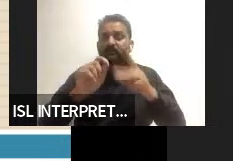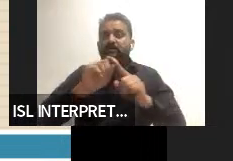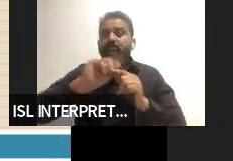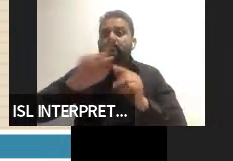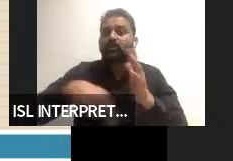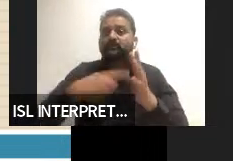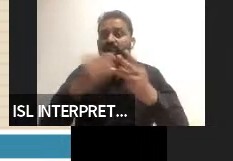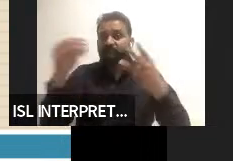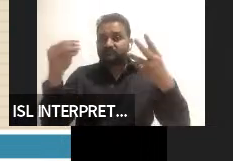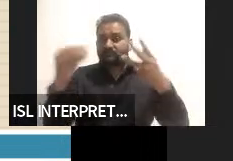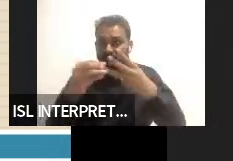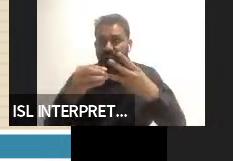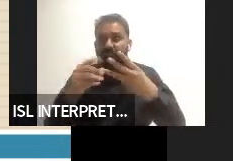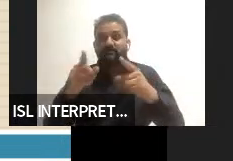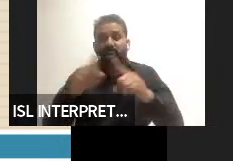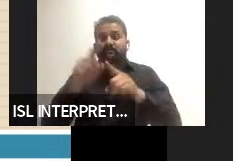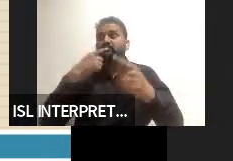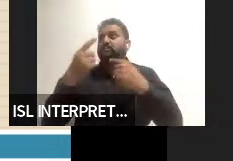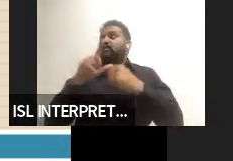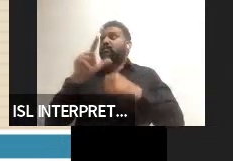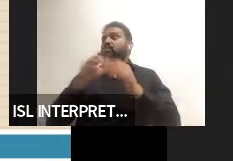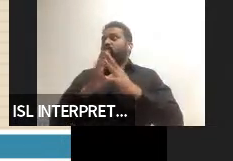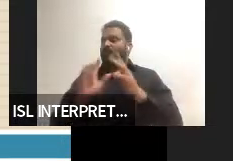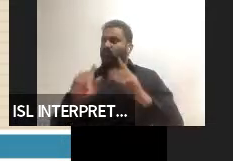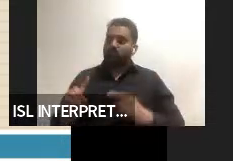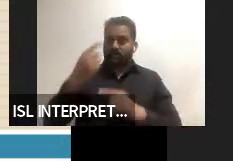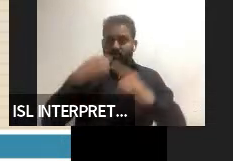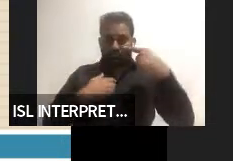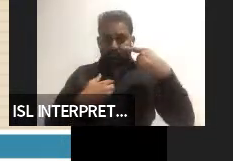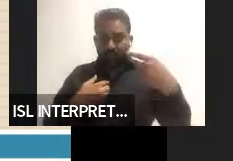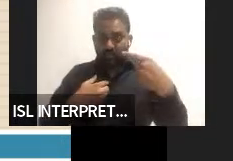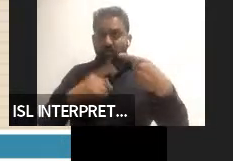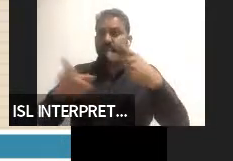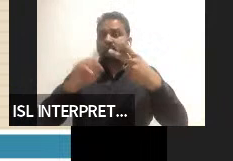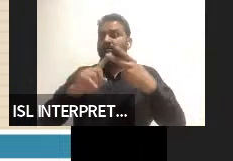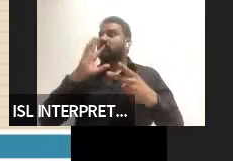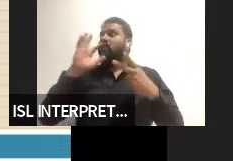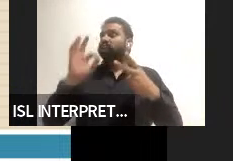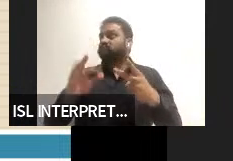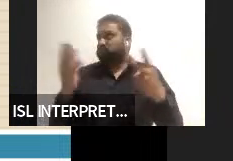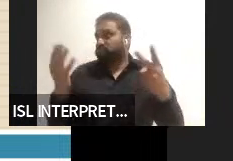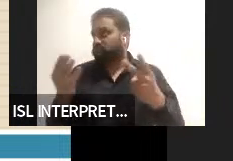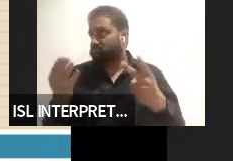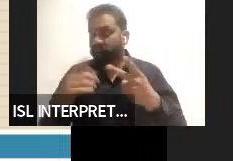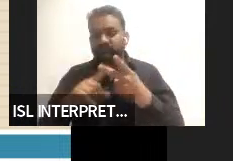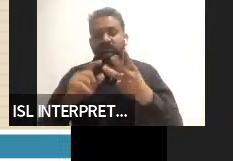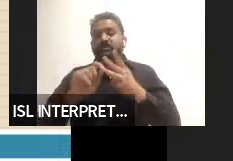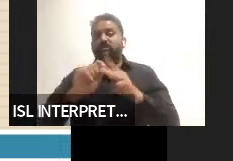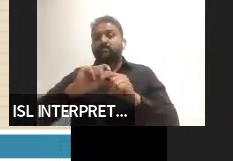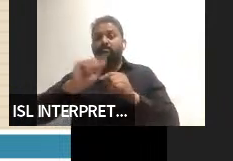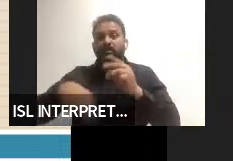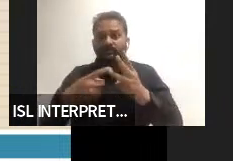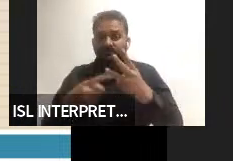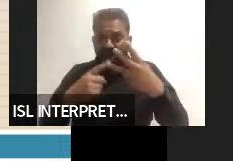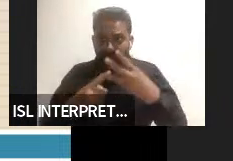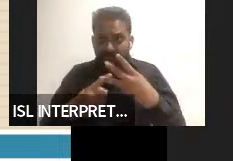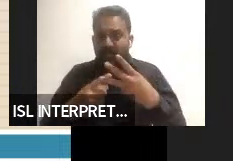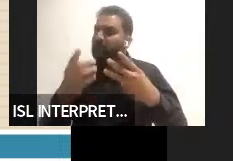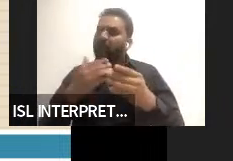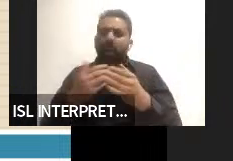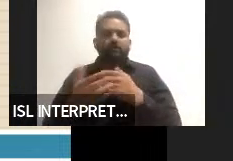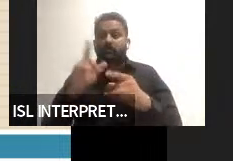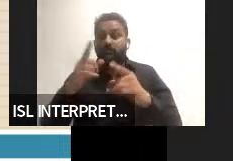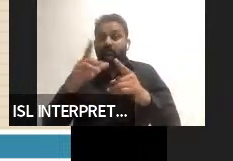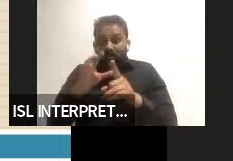have decided you will talk about the law first, then facts, and then policy, then do that, no problem. But whatever you